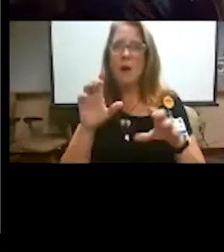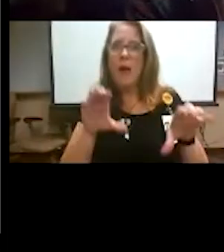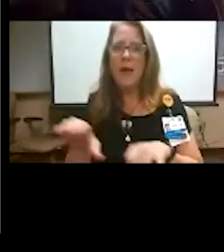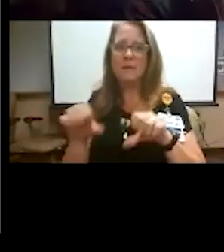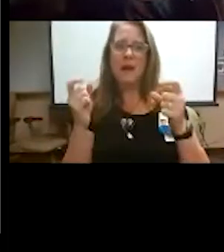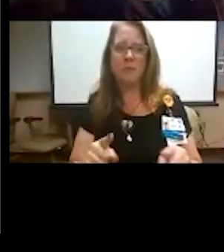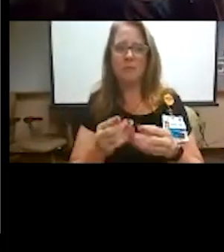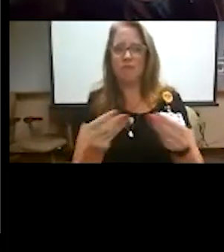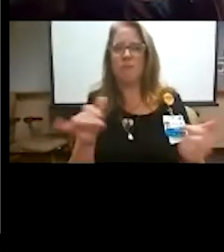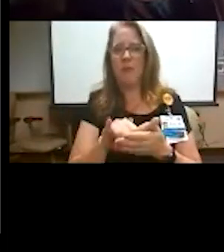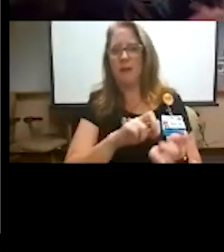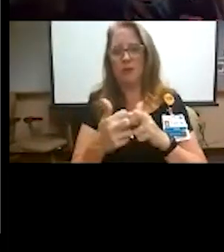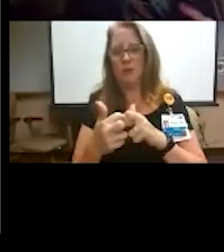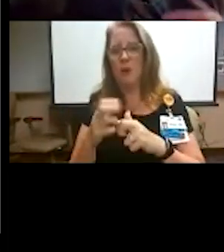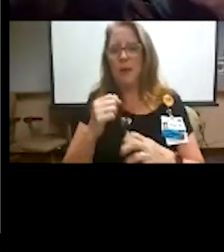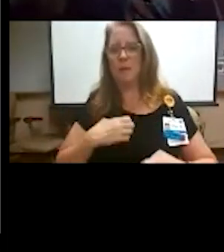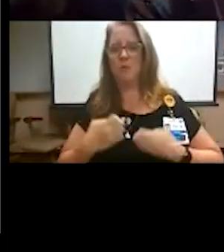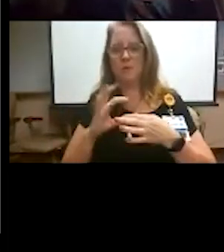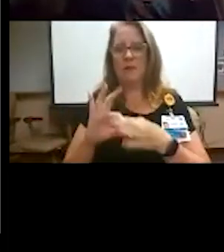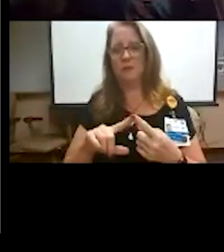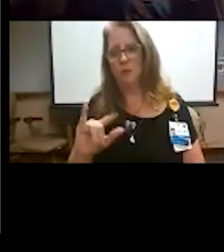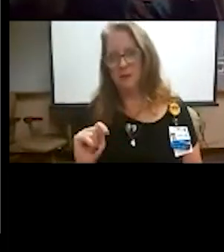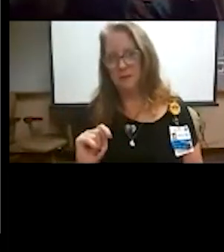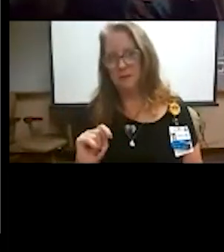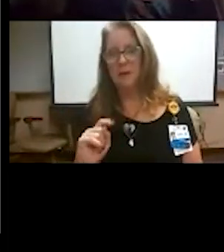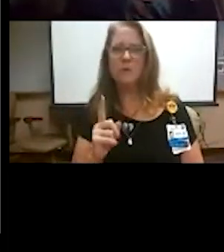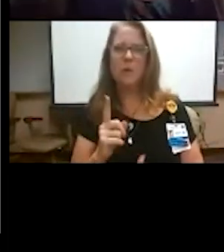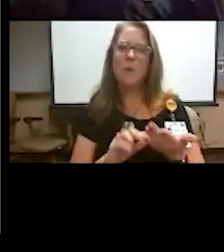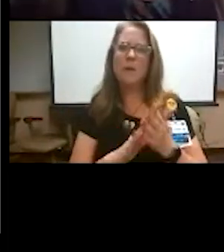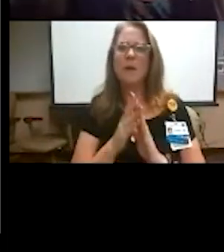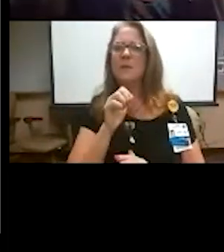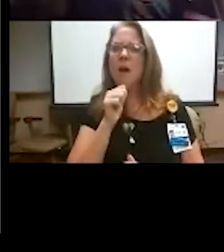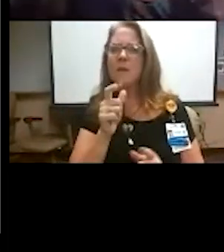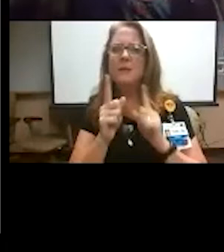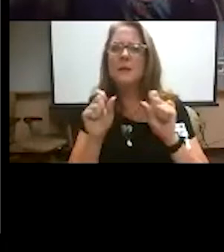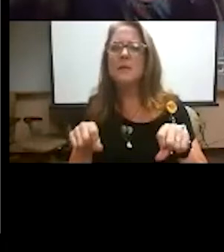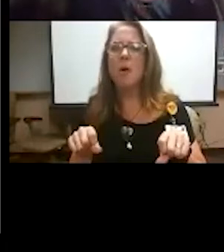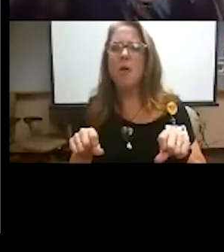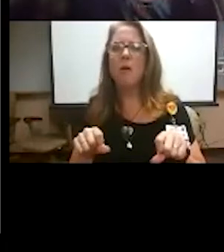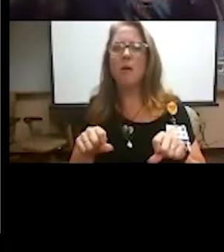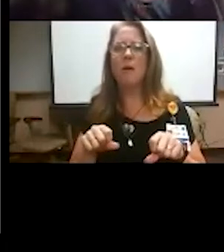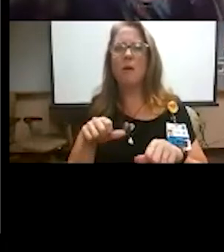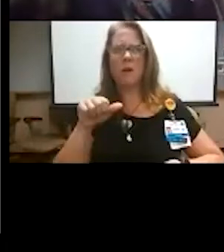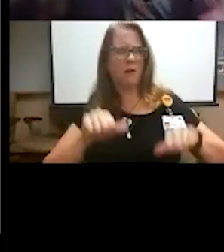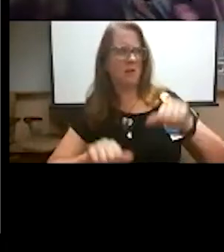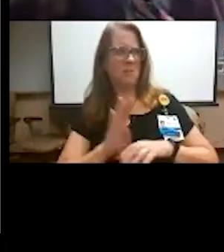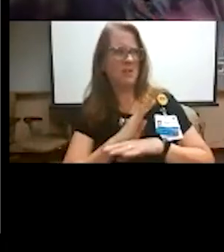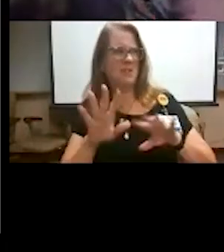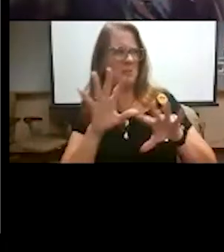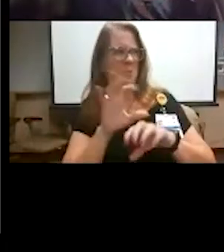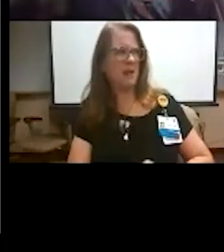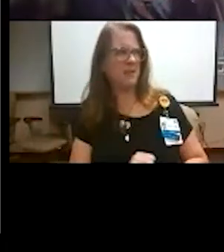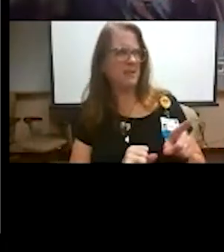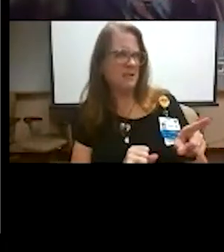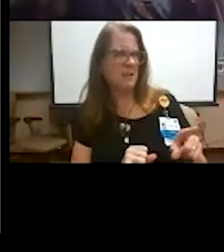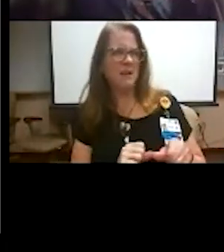the feelings attached to the issues. So what kinds of things become undiscussable? Questionable business practices,